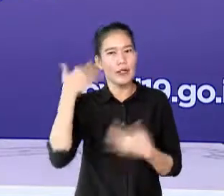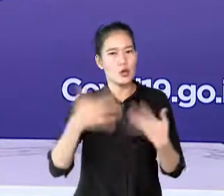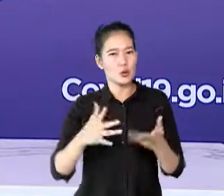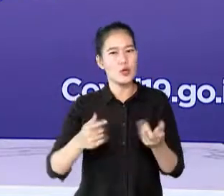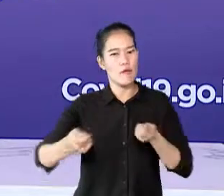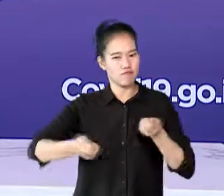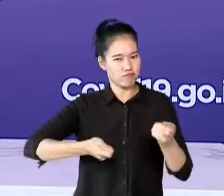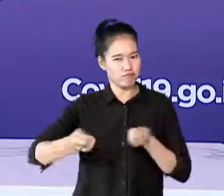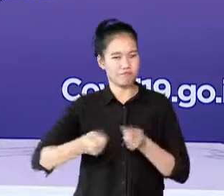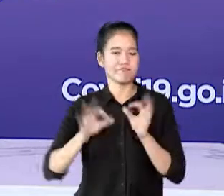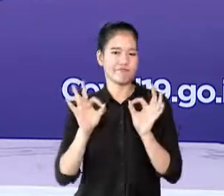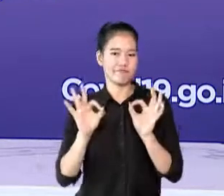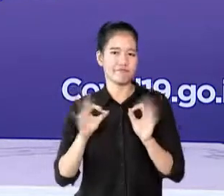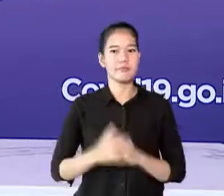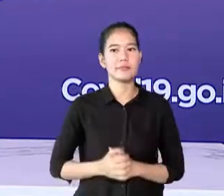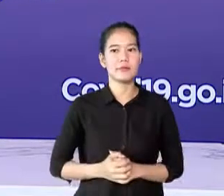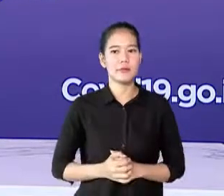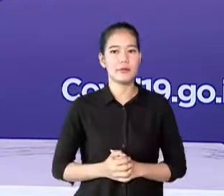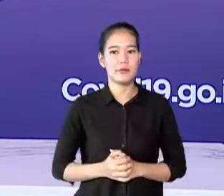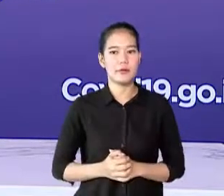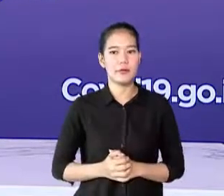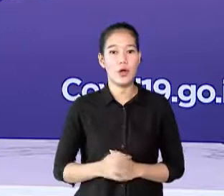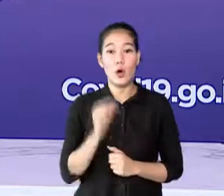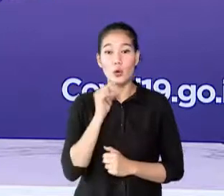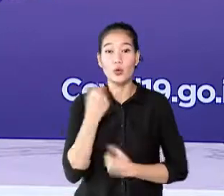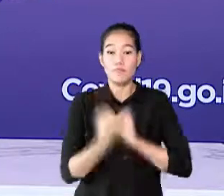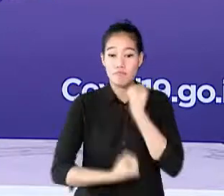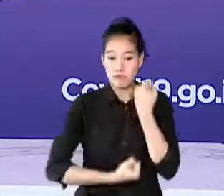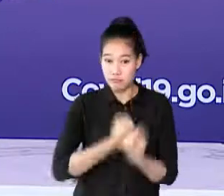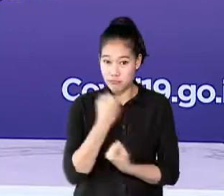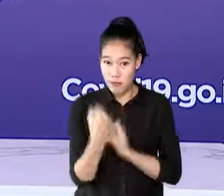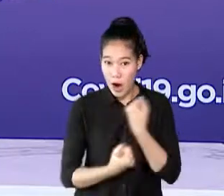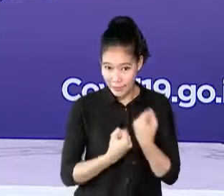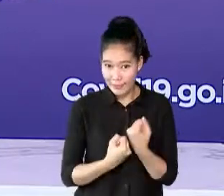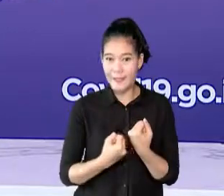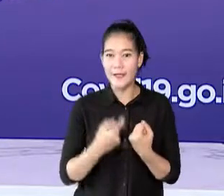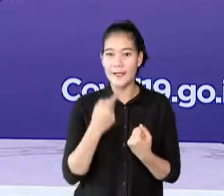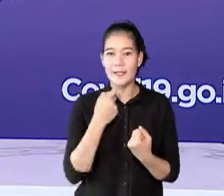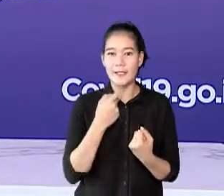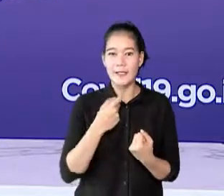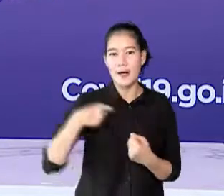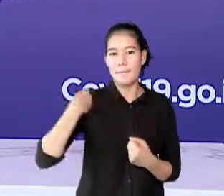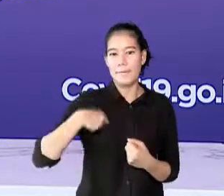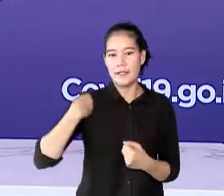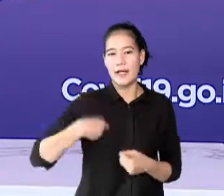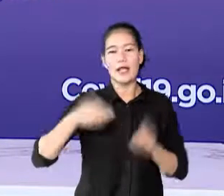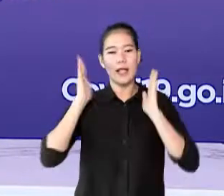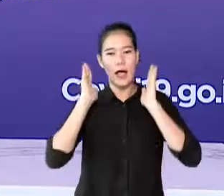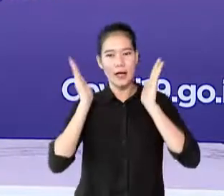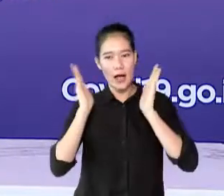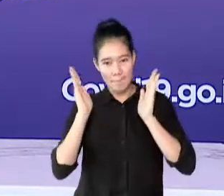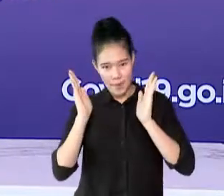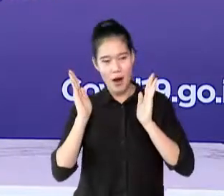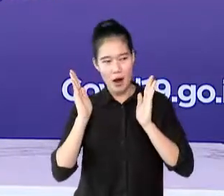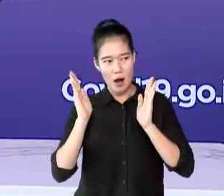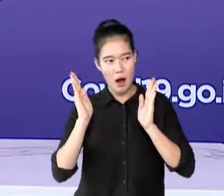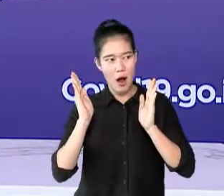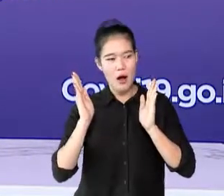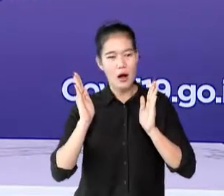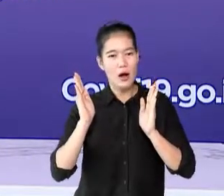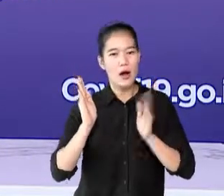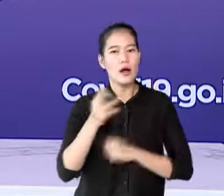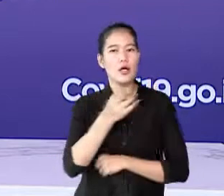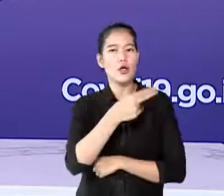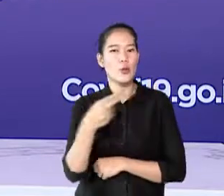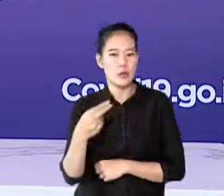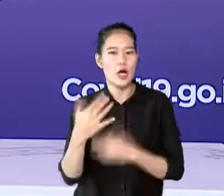positive trend. In their effort to do so, the Ministry of Religious Affairs of the Republic of